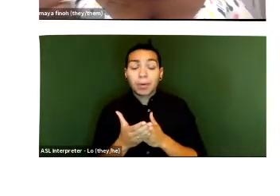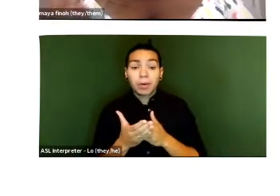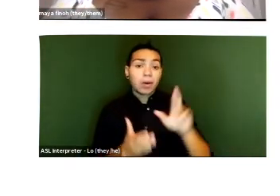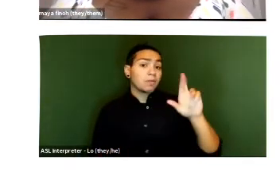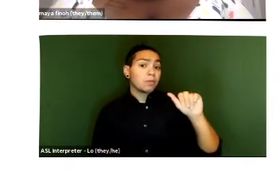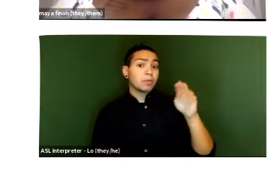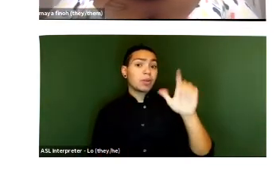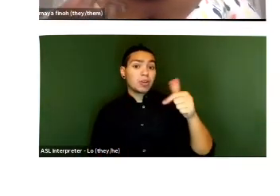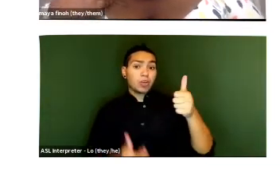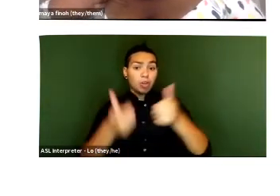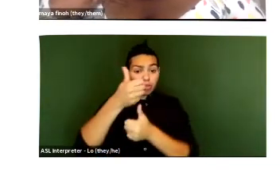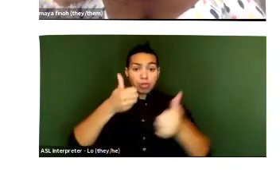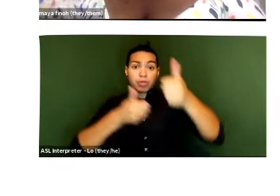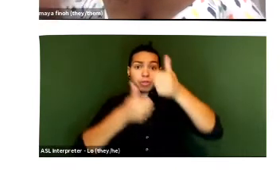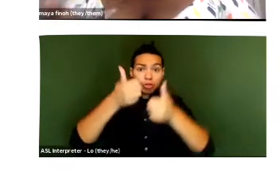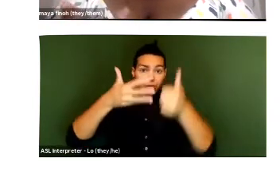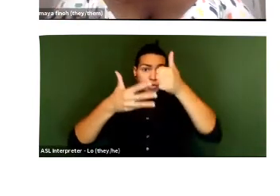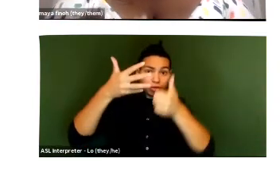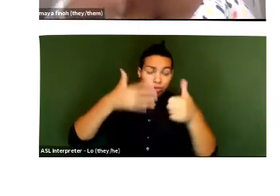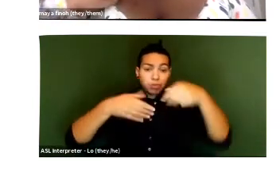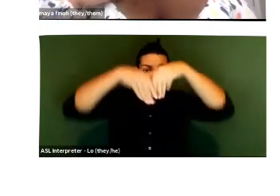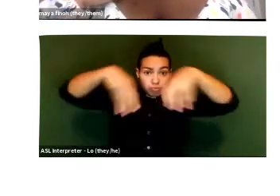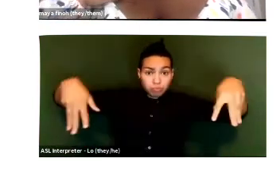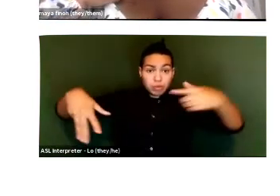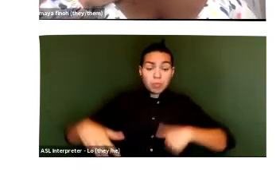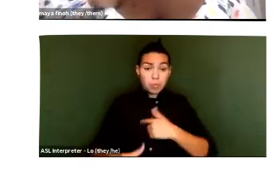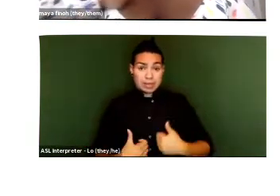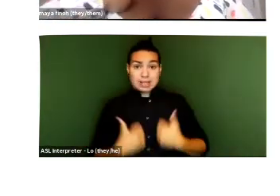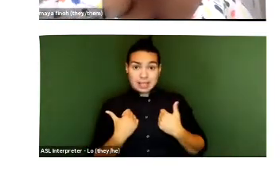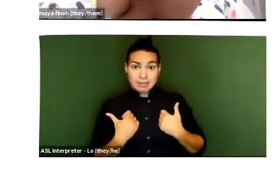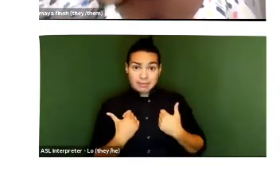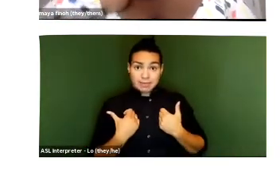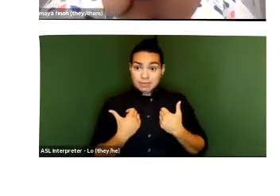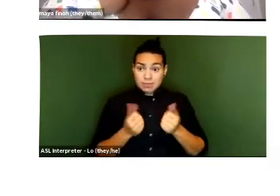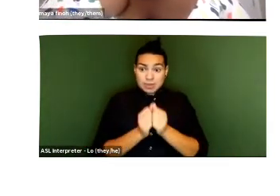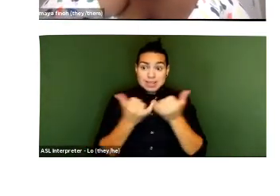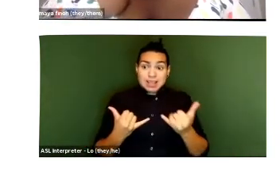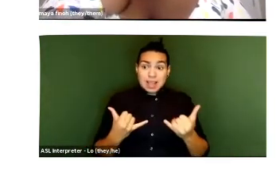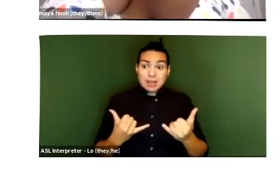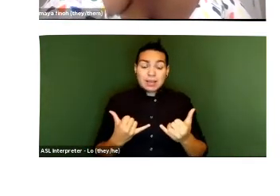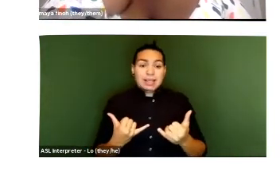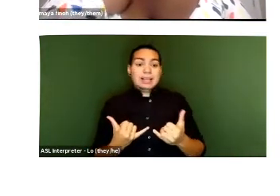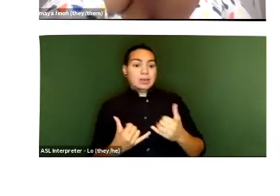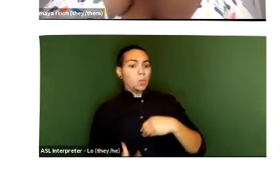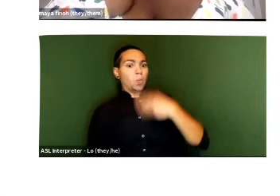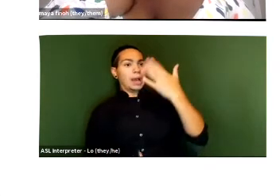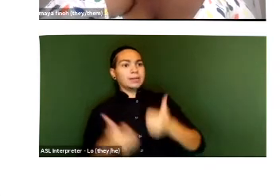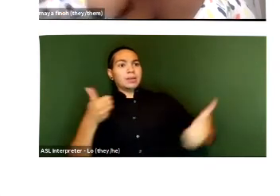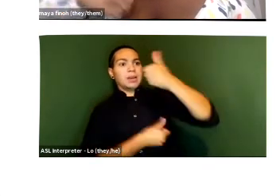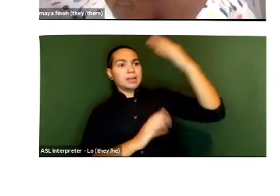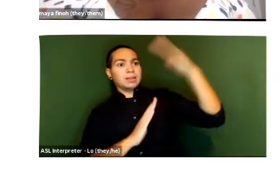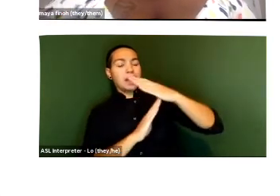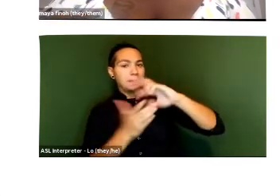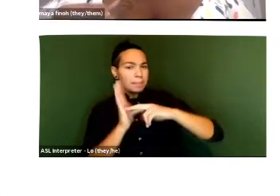hierarchy that we live in which whiteness is at the top, is identifying who is at the bottom. So Blackness